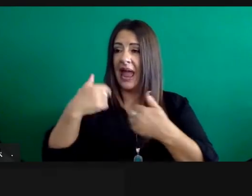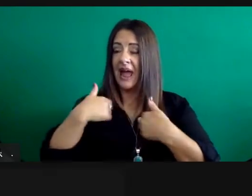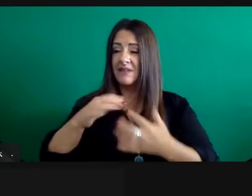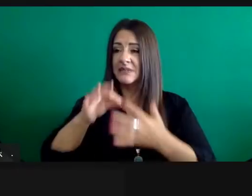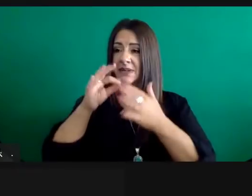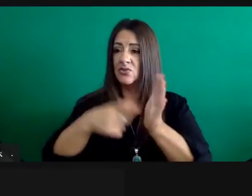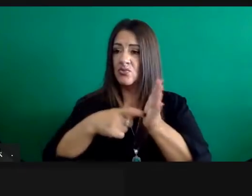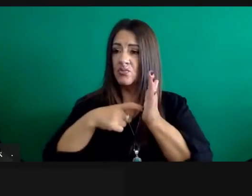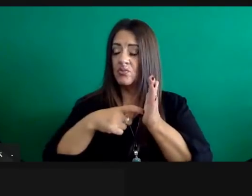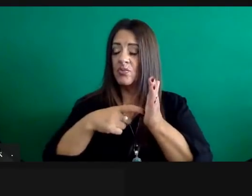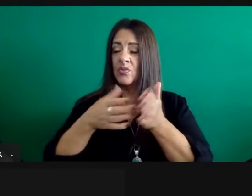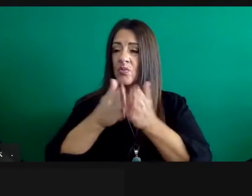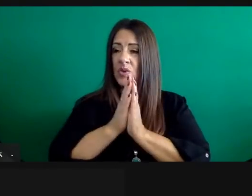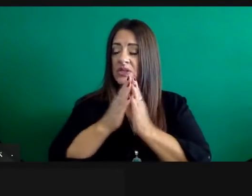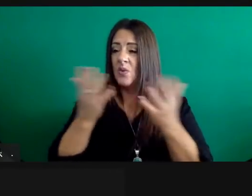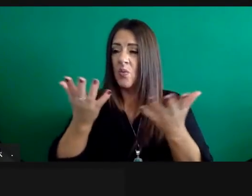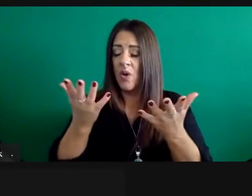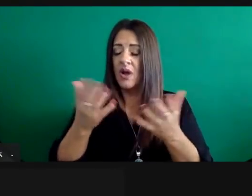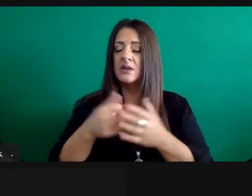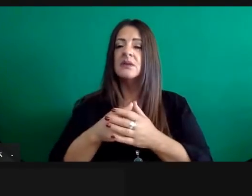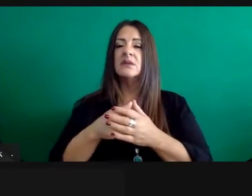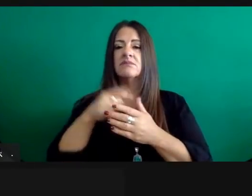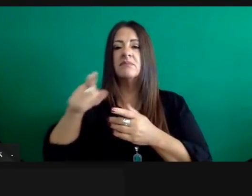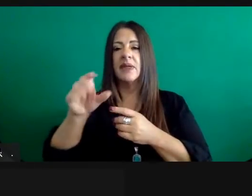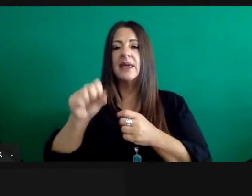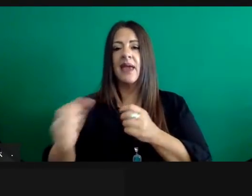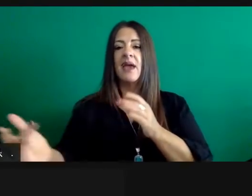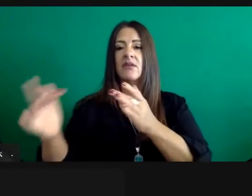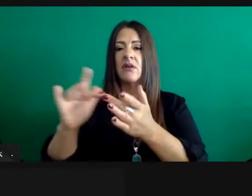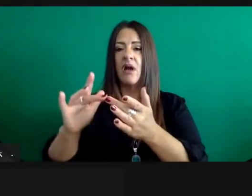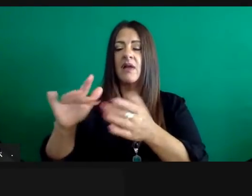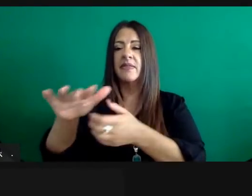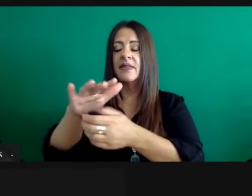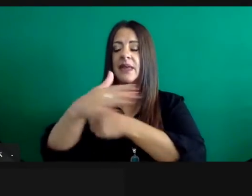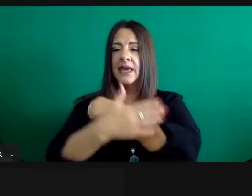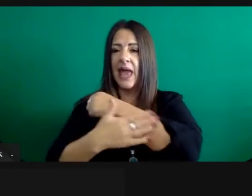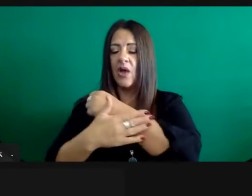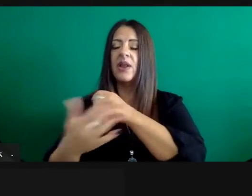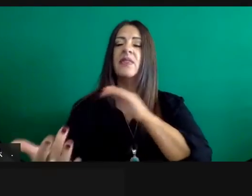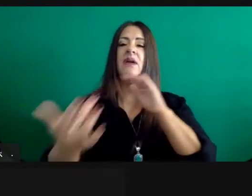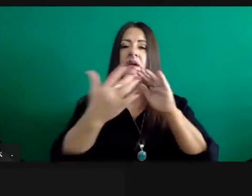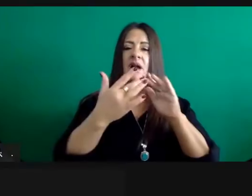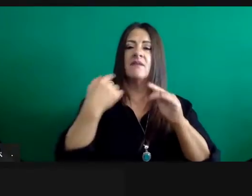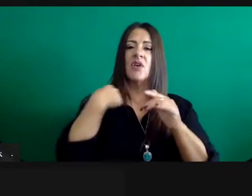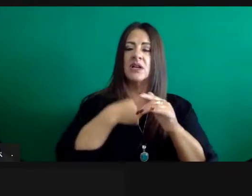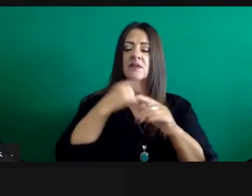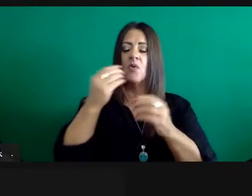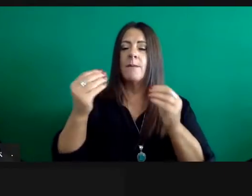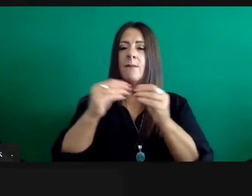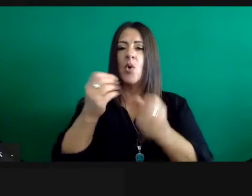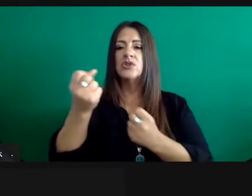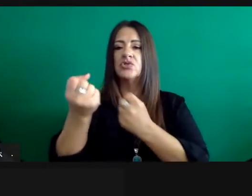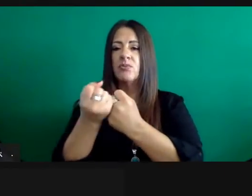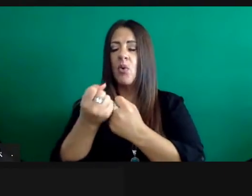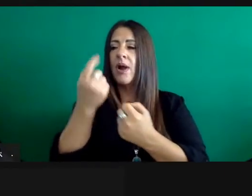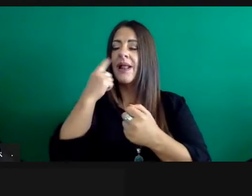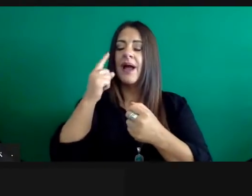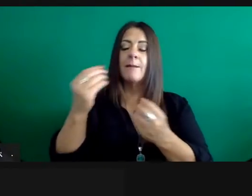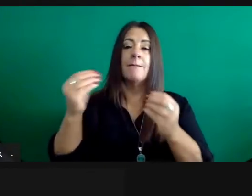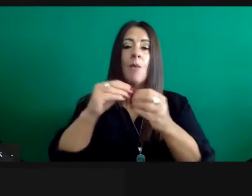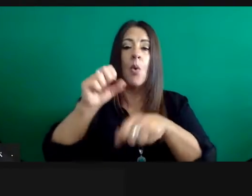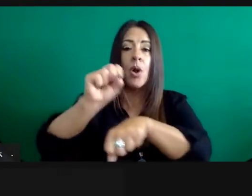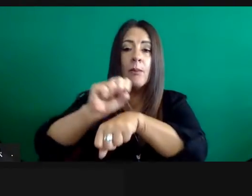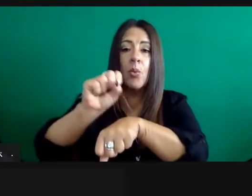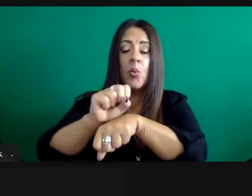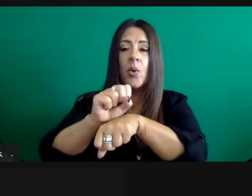and systems making requests through their counties and their regions for additional supports, including staffing. We're getting a number